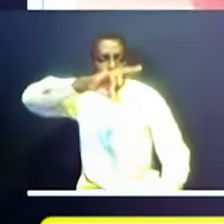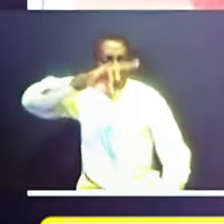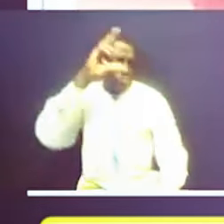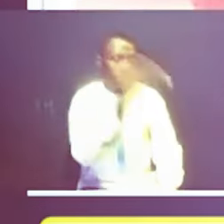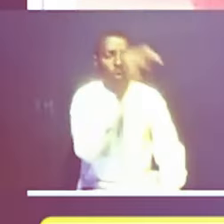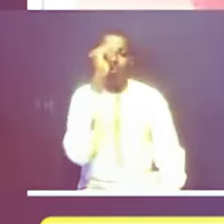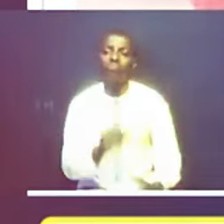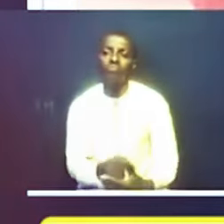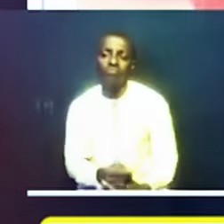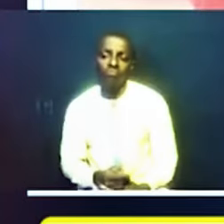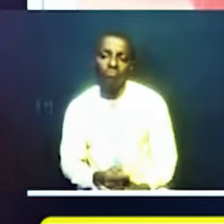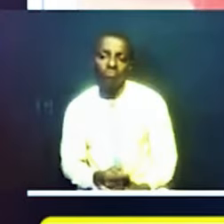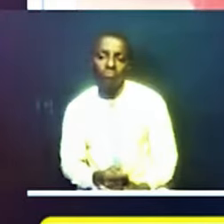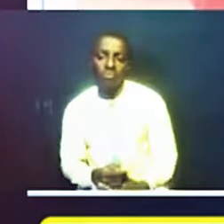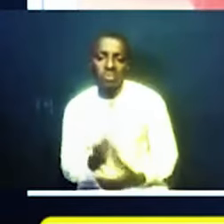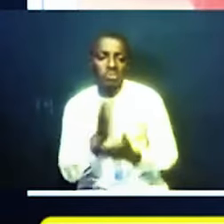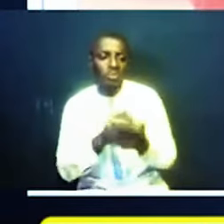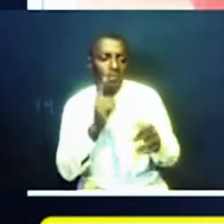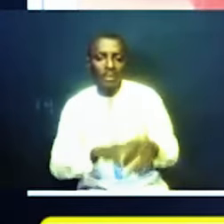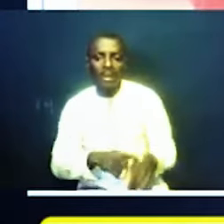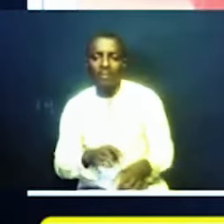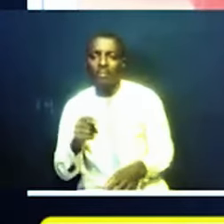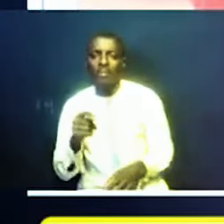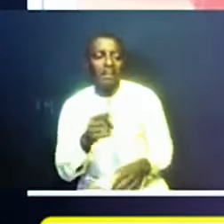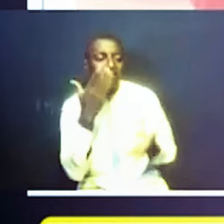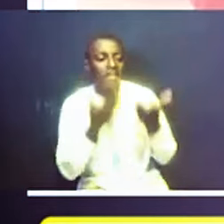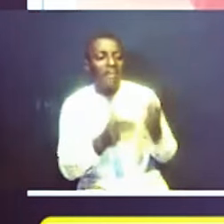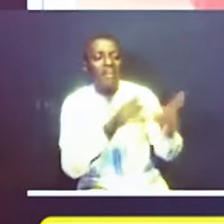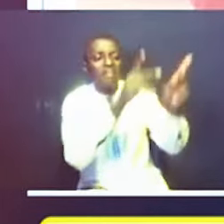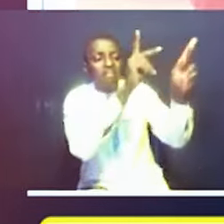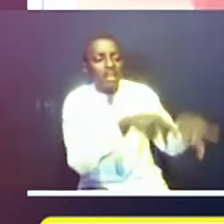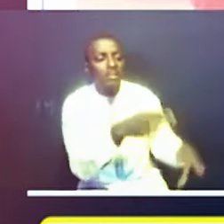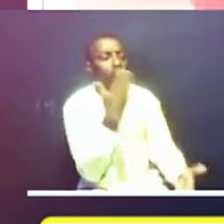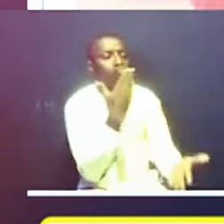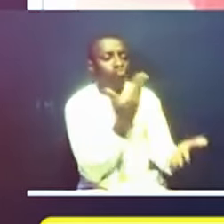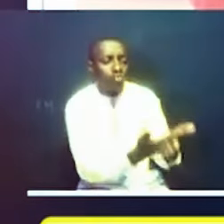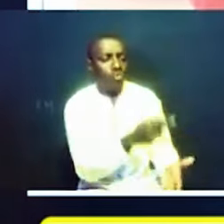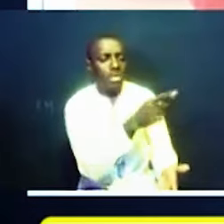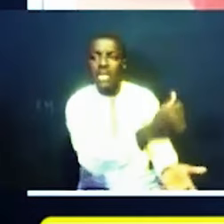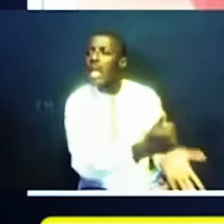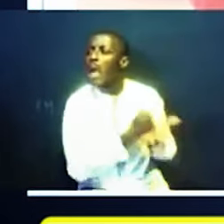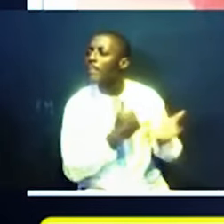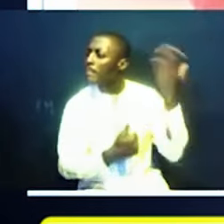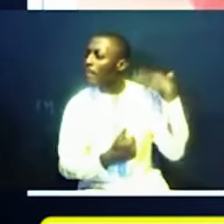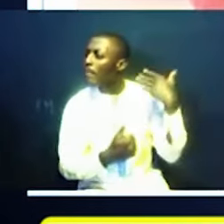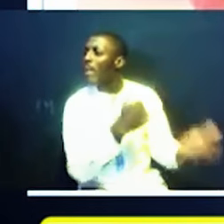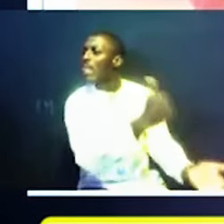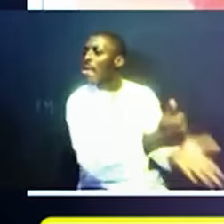You have to say no to a benefactor.